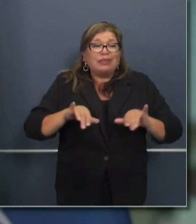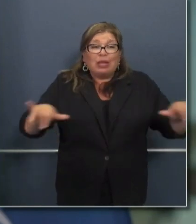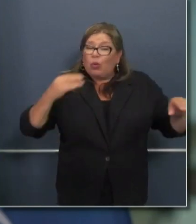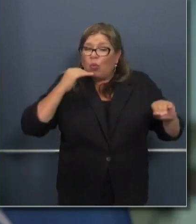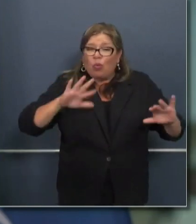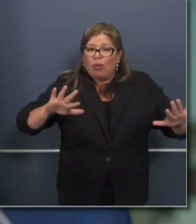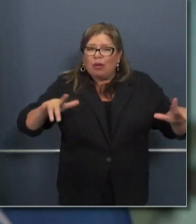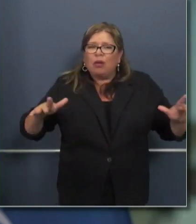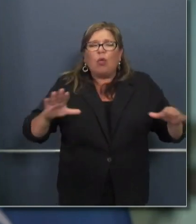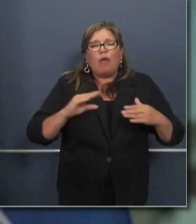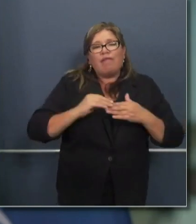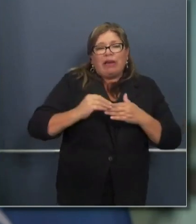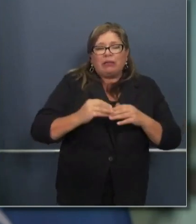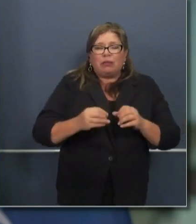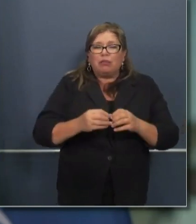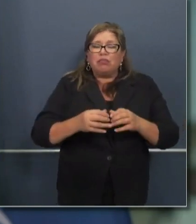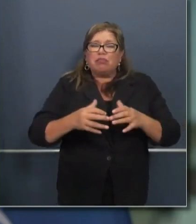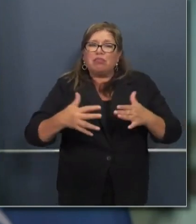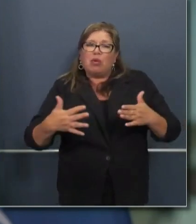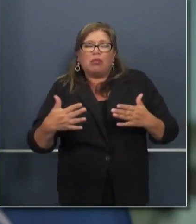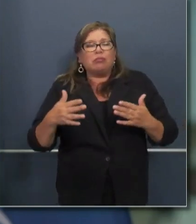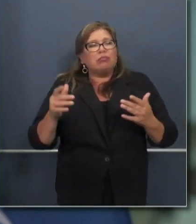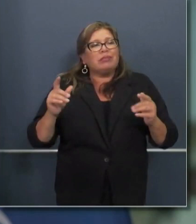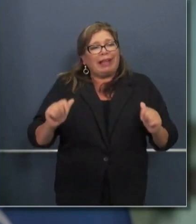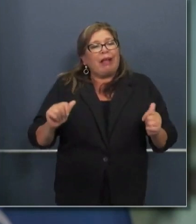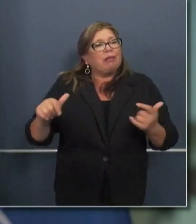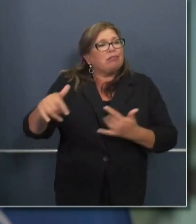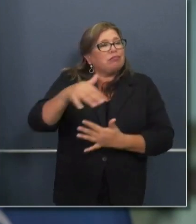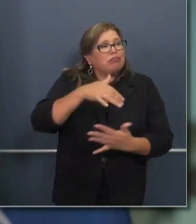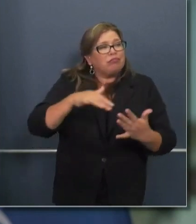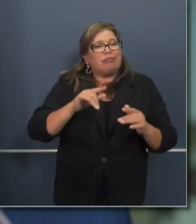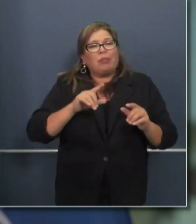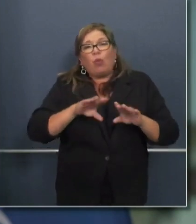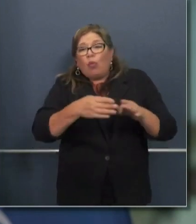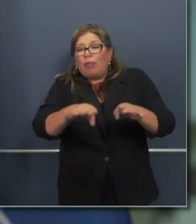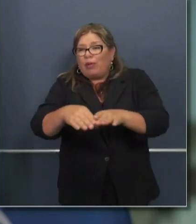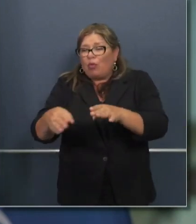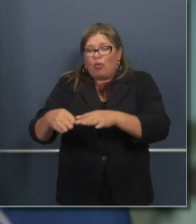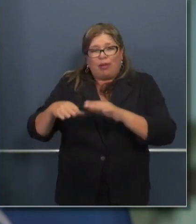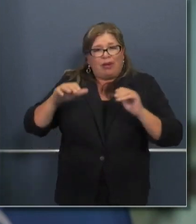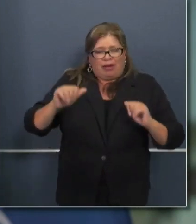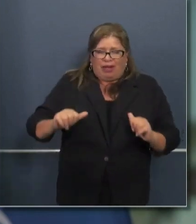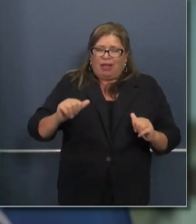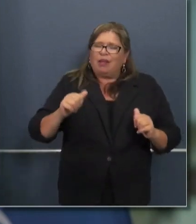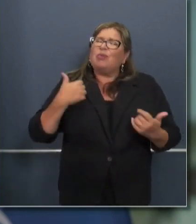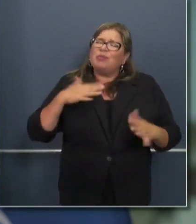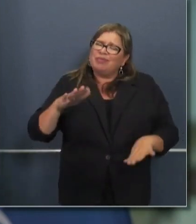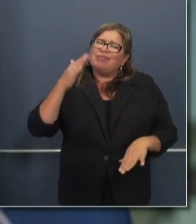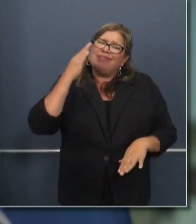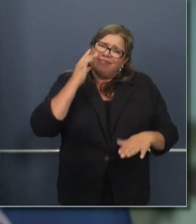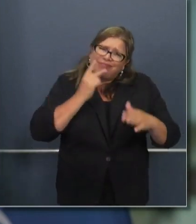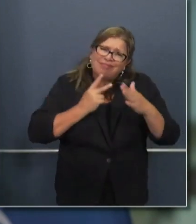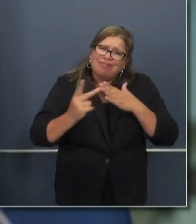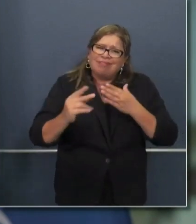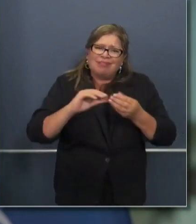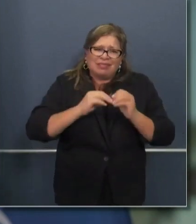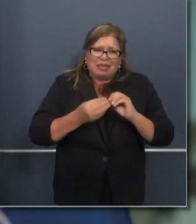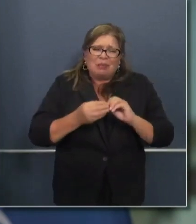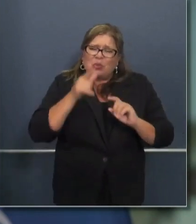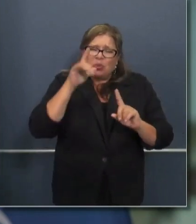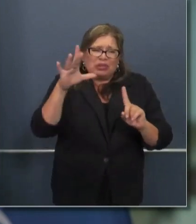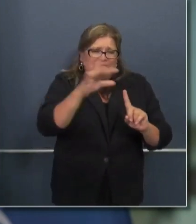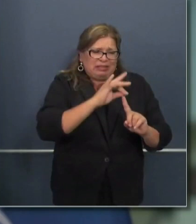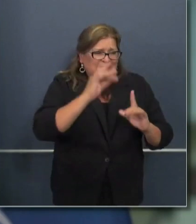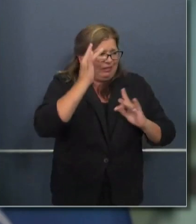confident in the course of the next few weeks and months that we have run scenarios and have procured